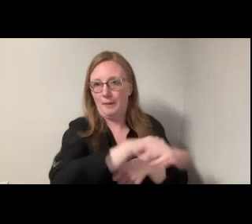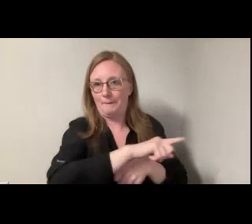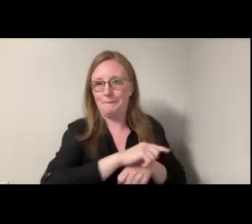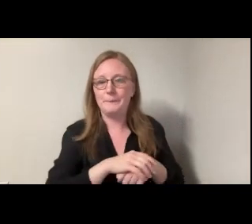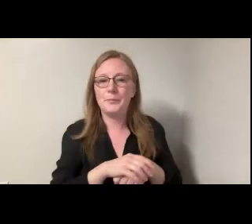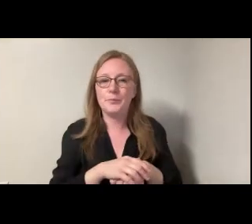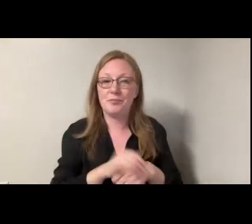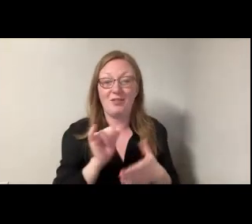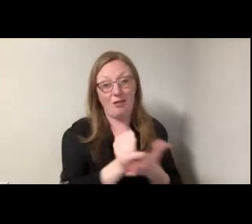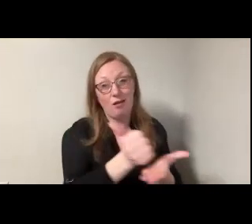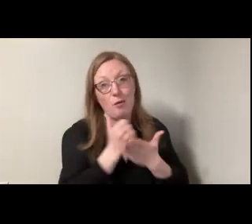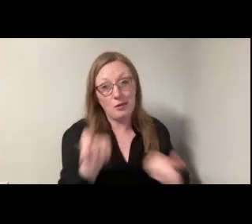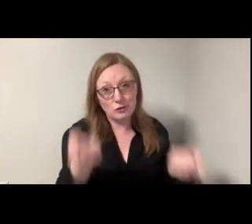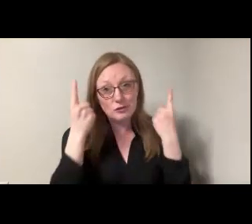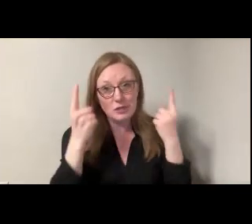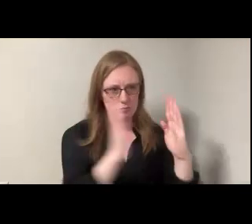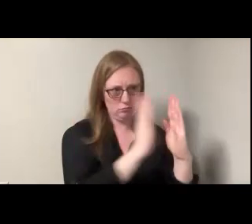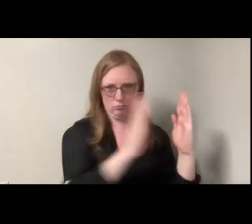is